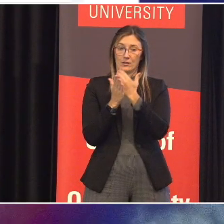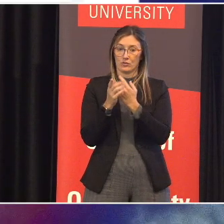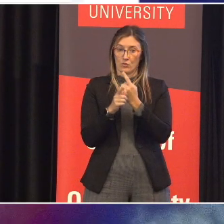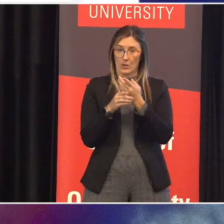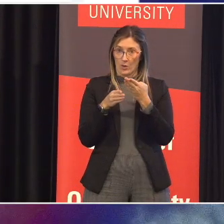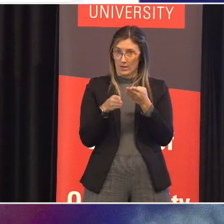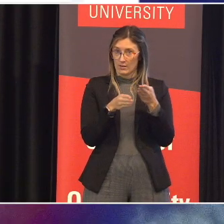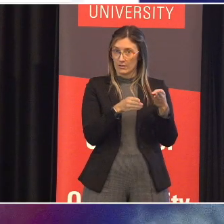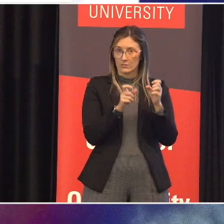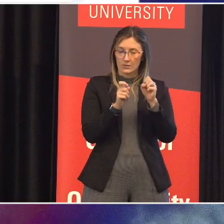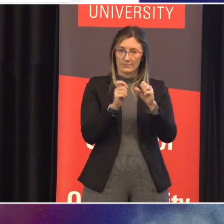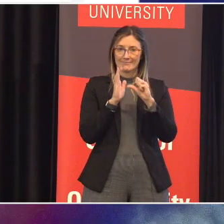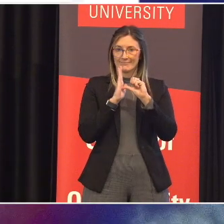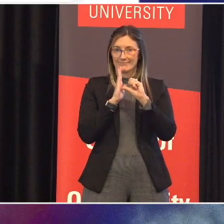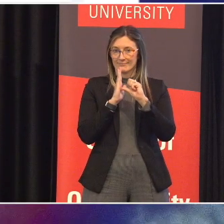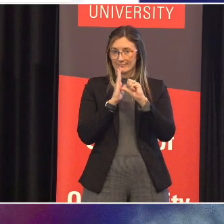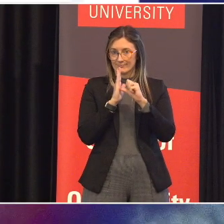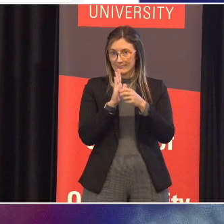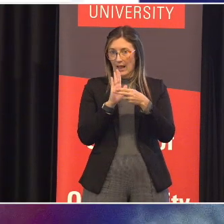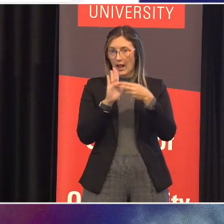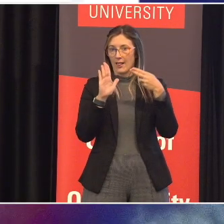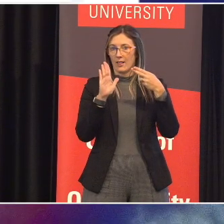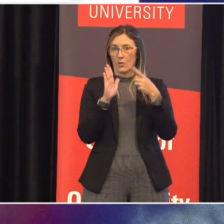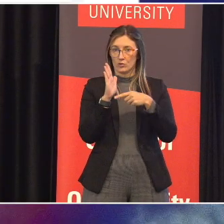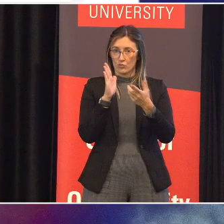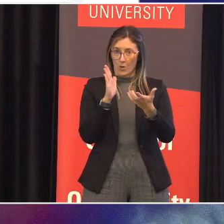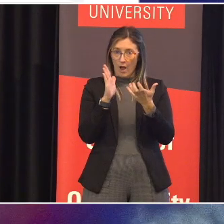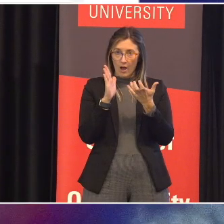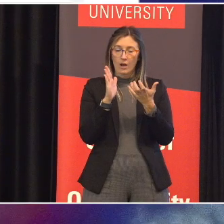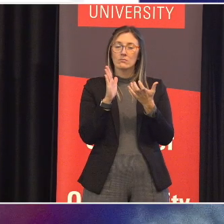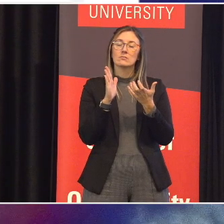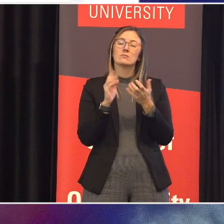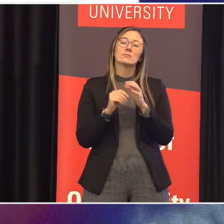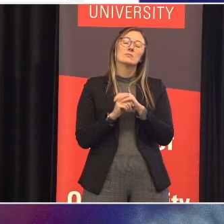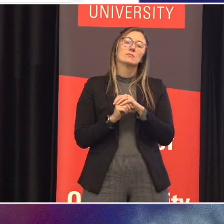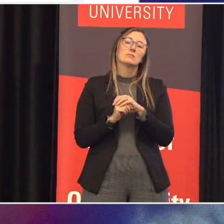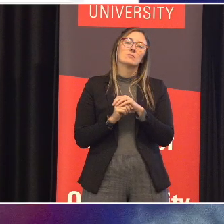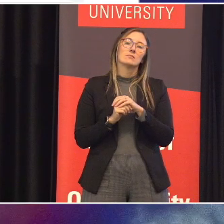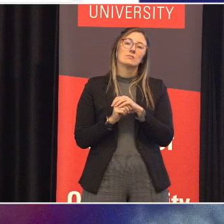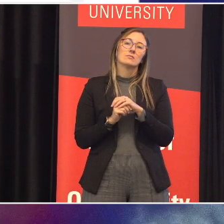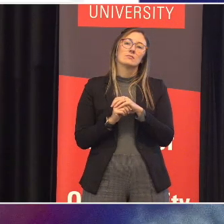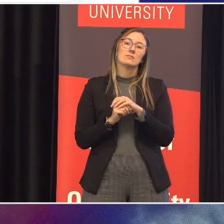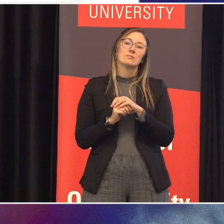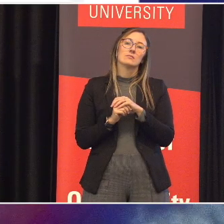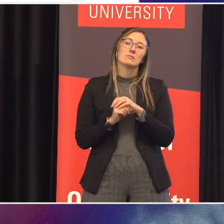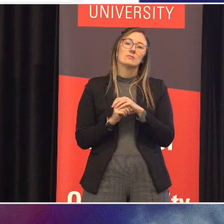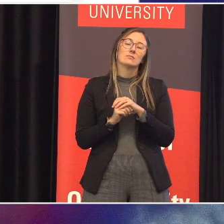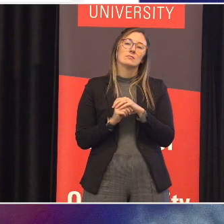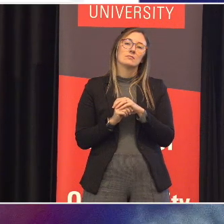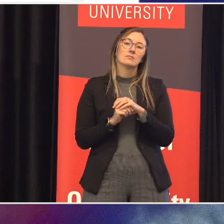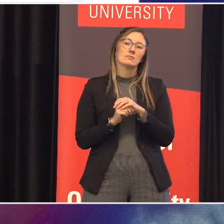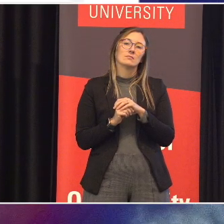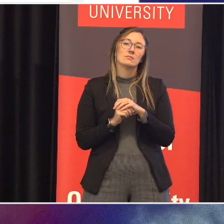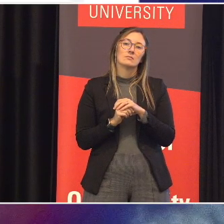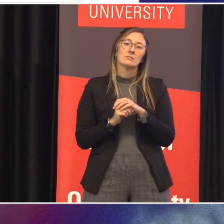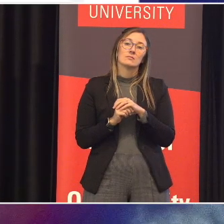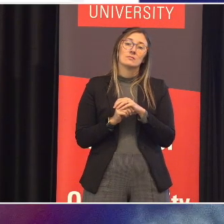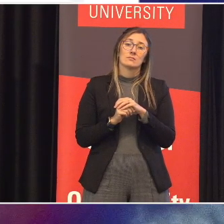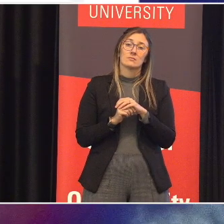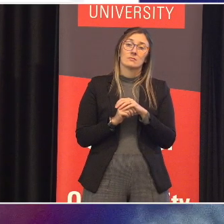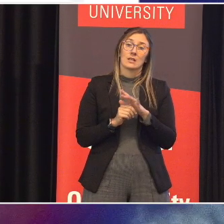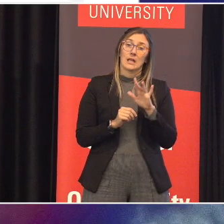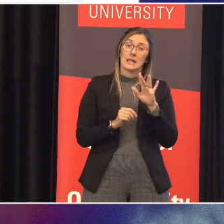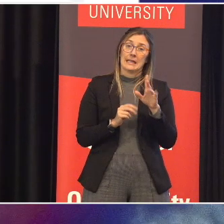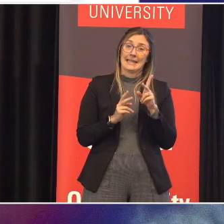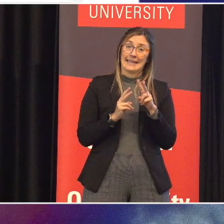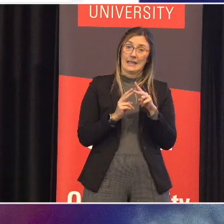want. Go over and click your either unordered list, which are your bullets, or your